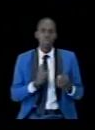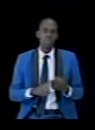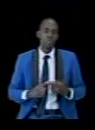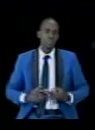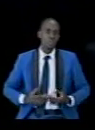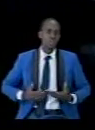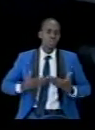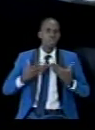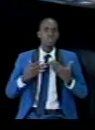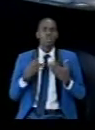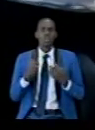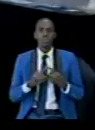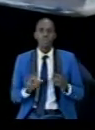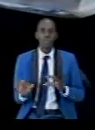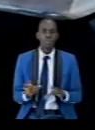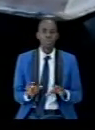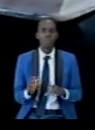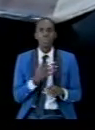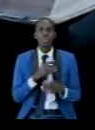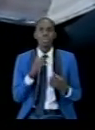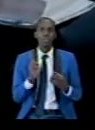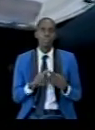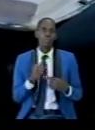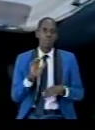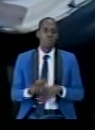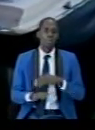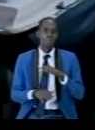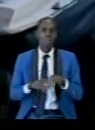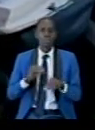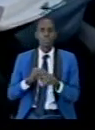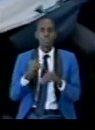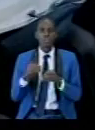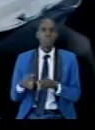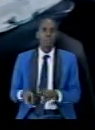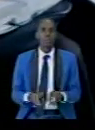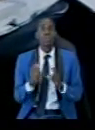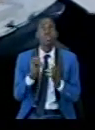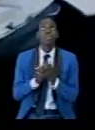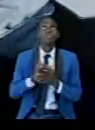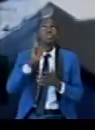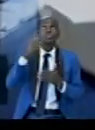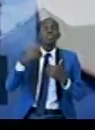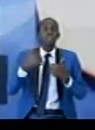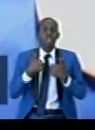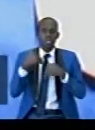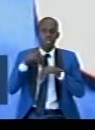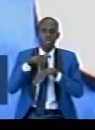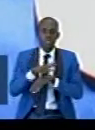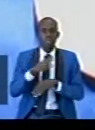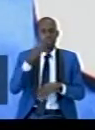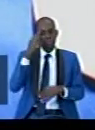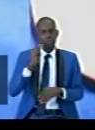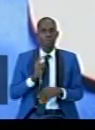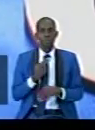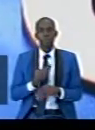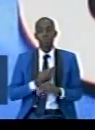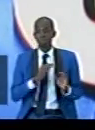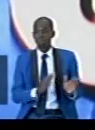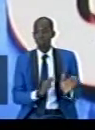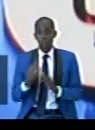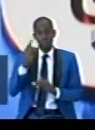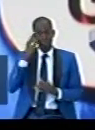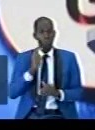do, and the courage to walk in the path that he has set for us. The good courage